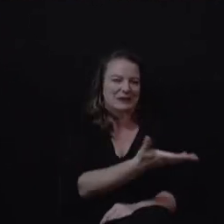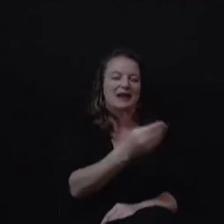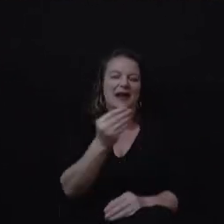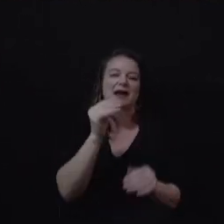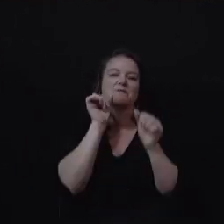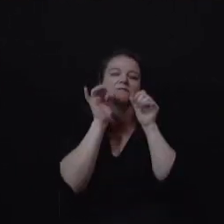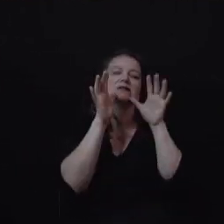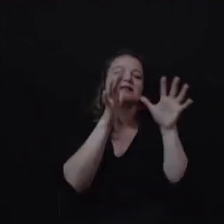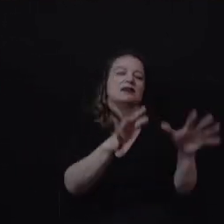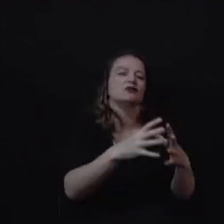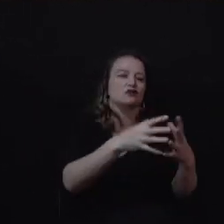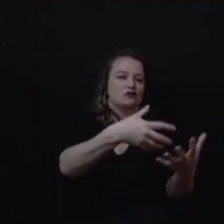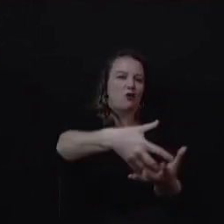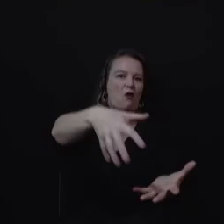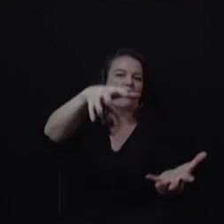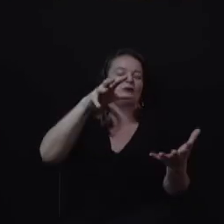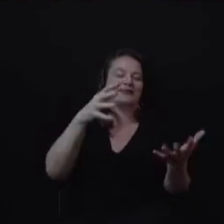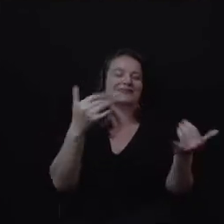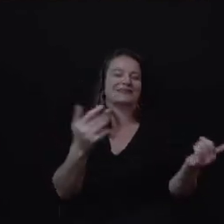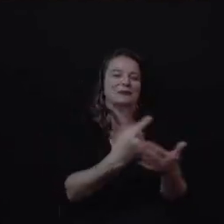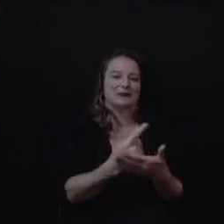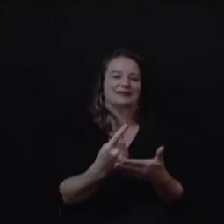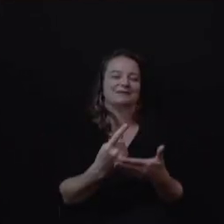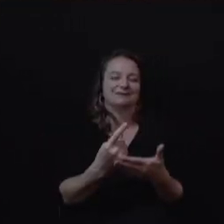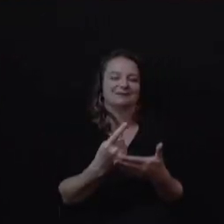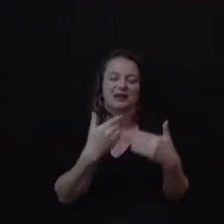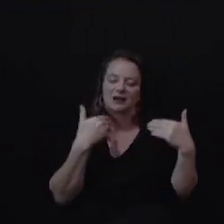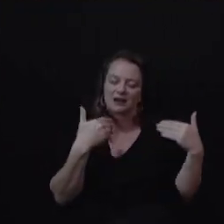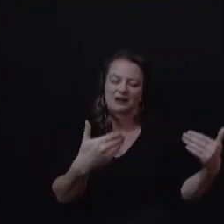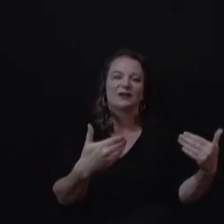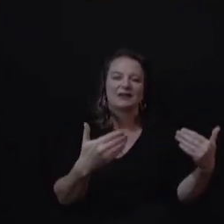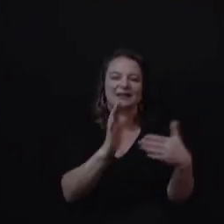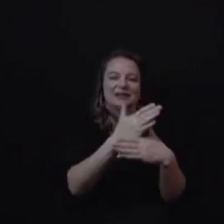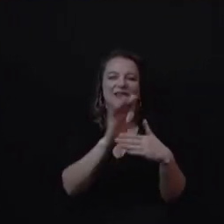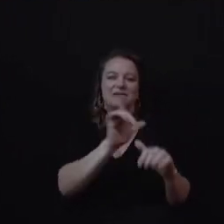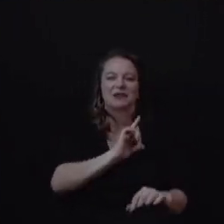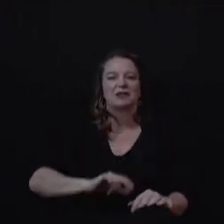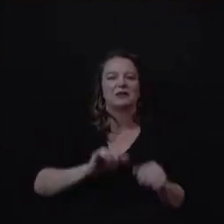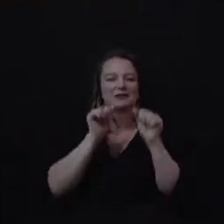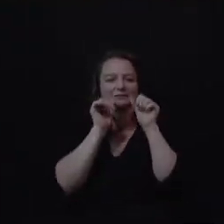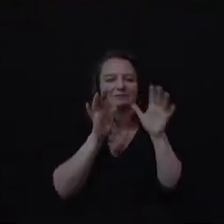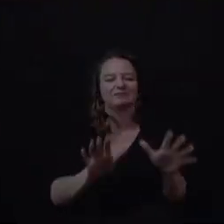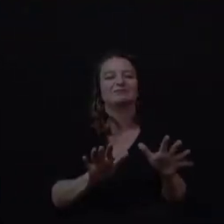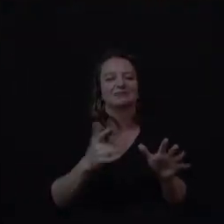bless you so richly this week. Go now and serve the Lord. God bless you. We love you.